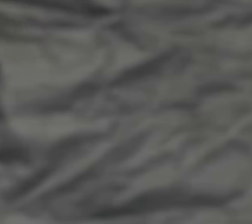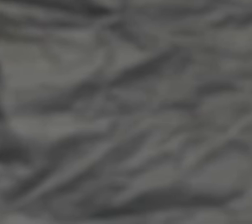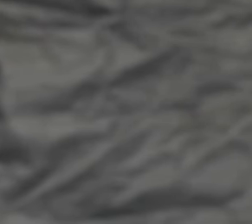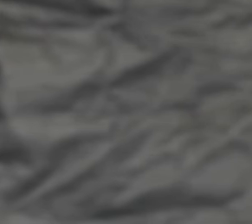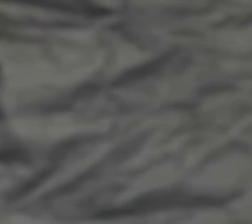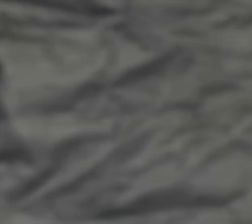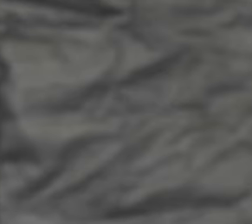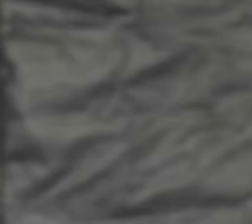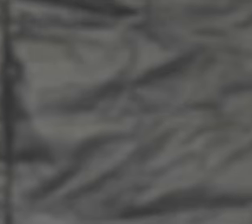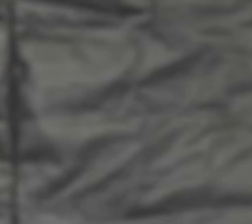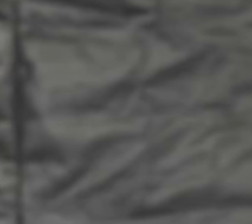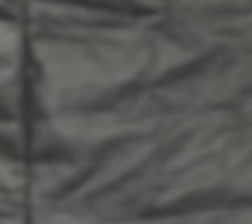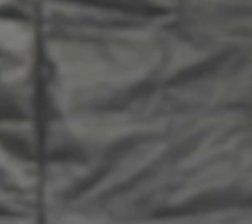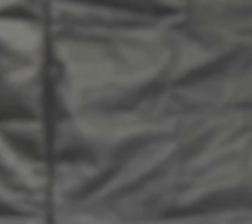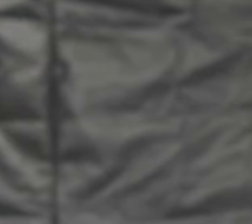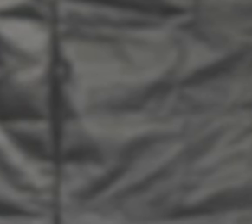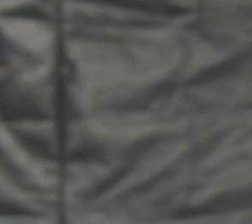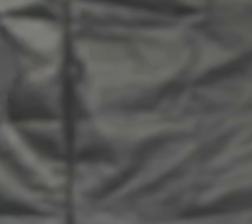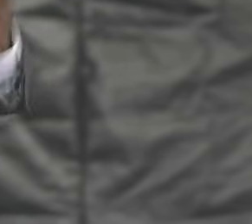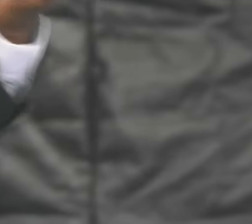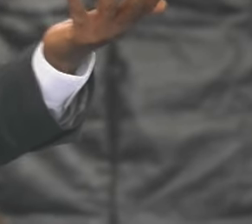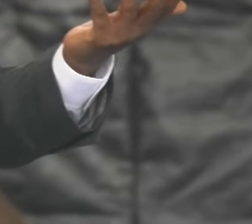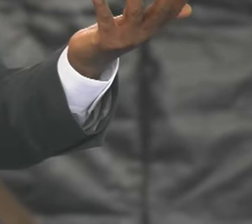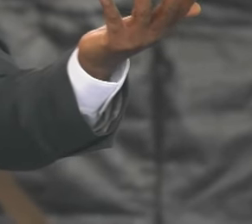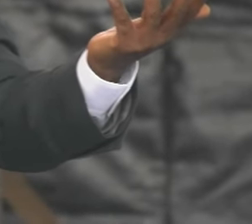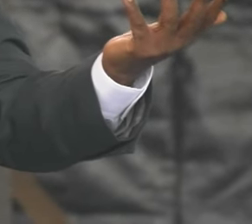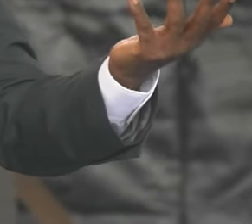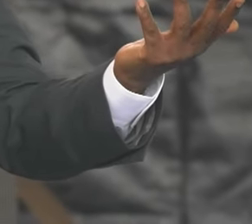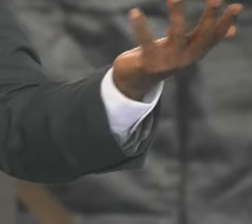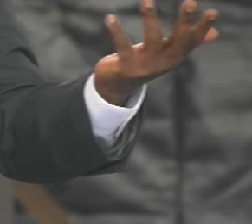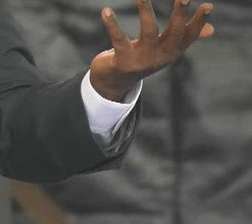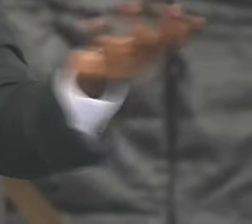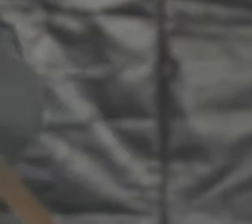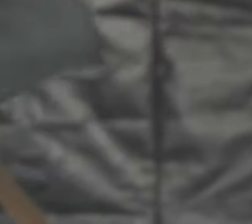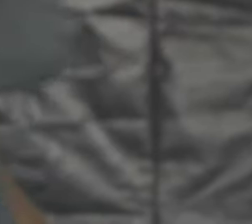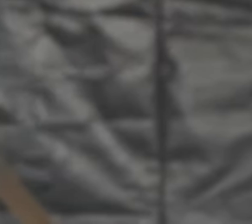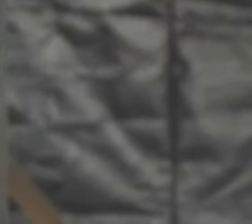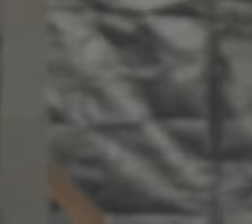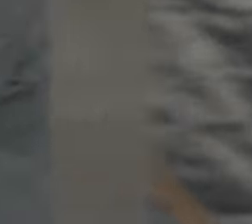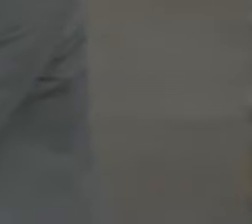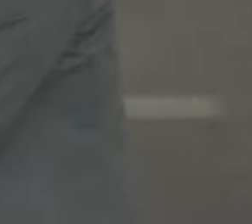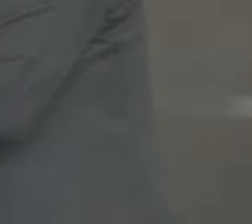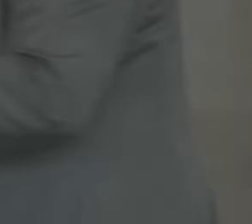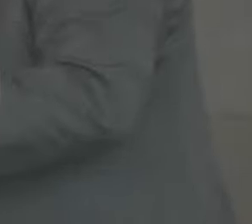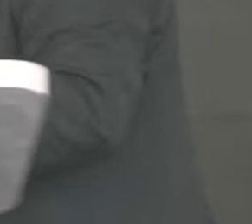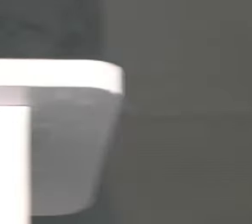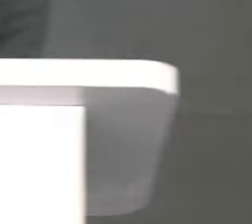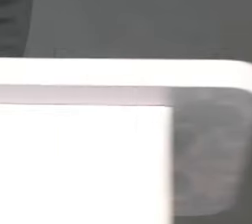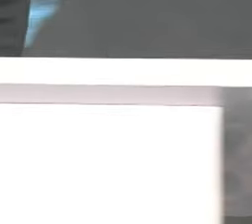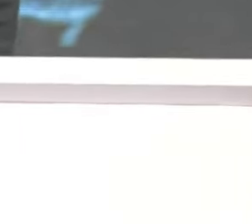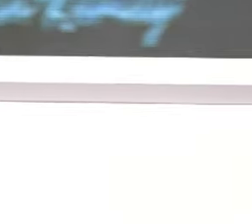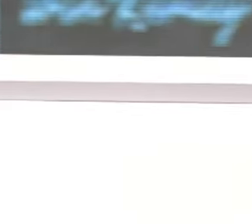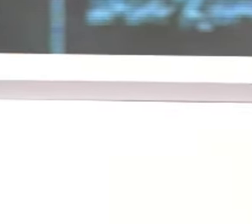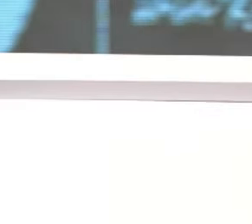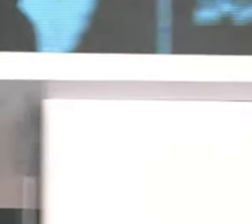quiet and when to talk. Protected is the woman that knows when